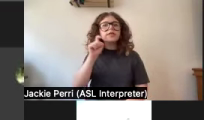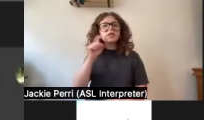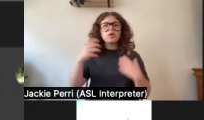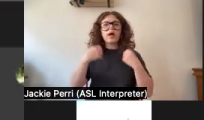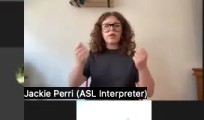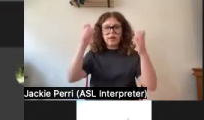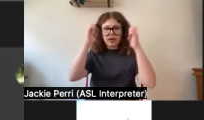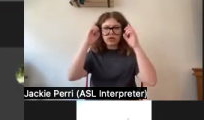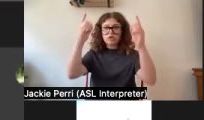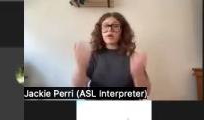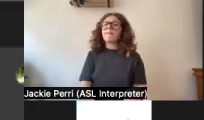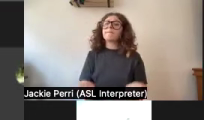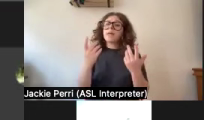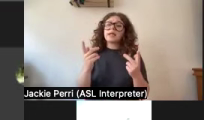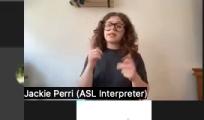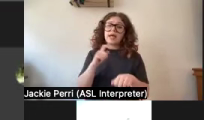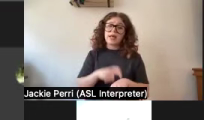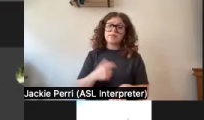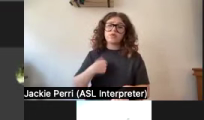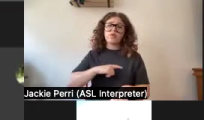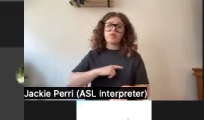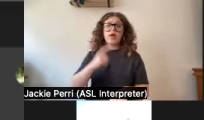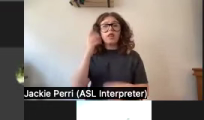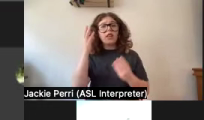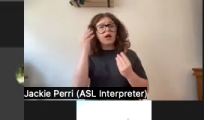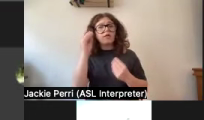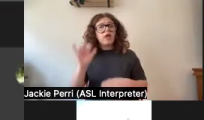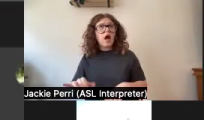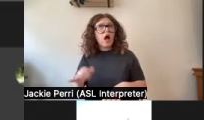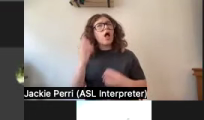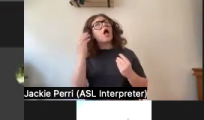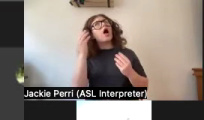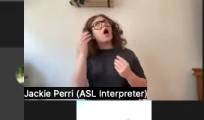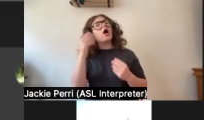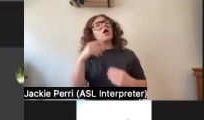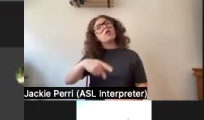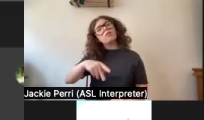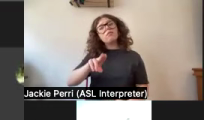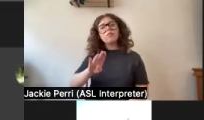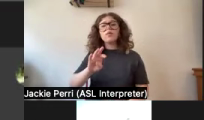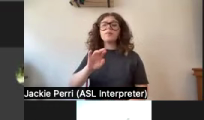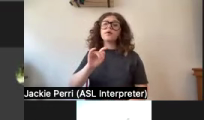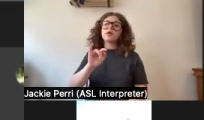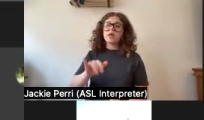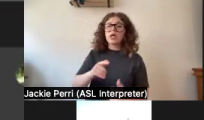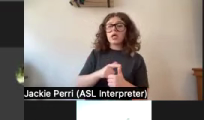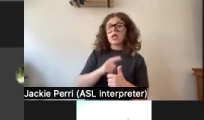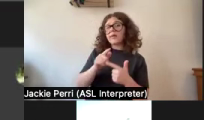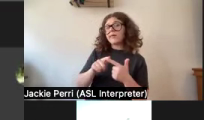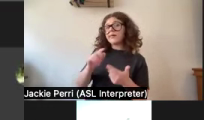of sexual health education, we think of puberty, we think of sex, we think